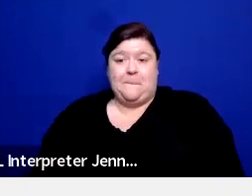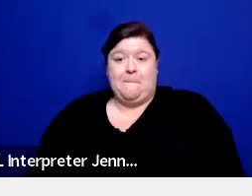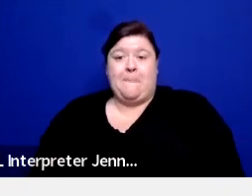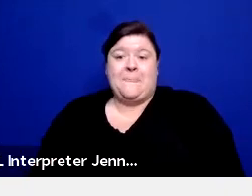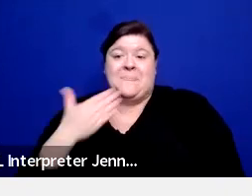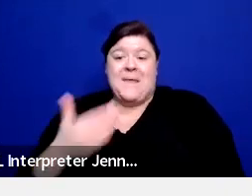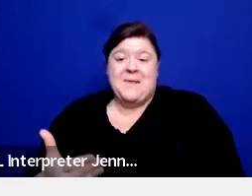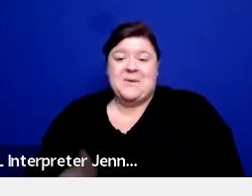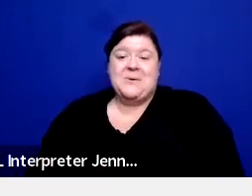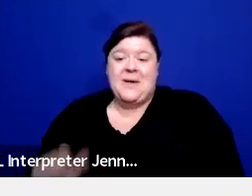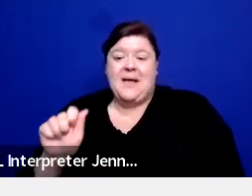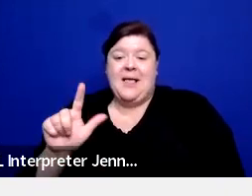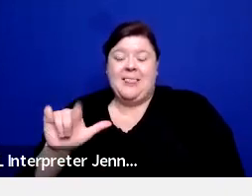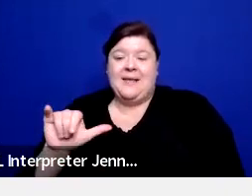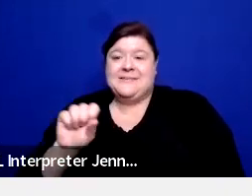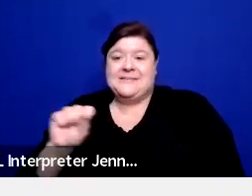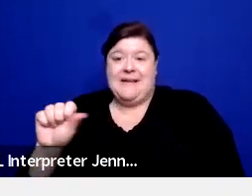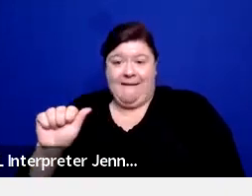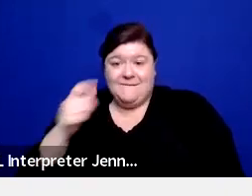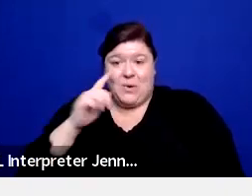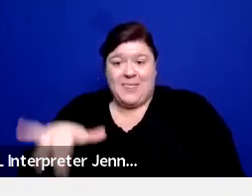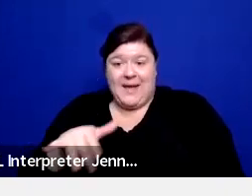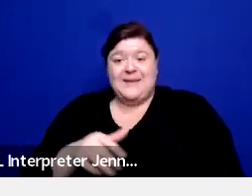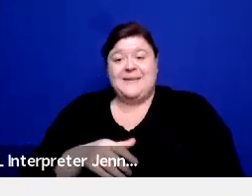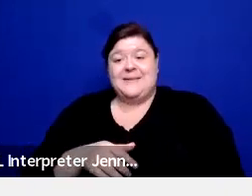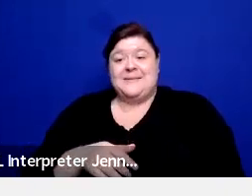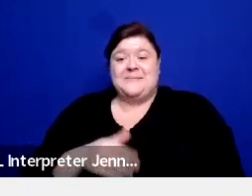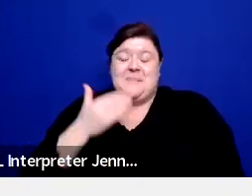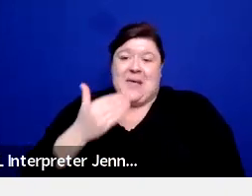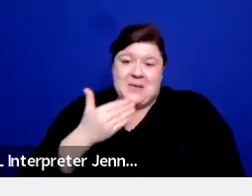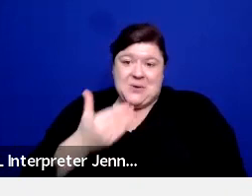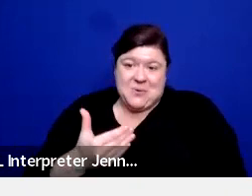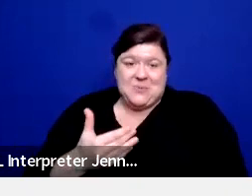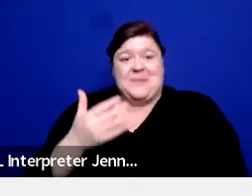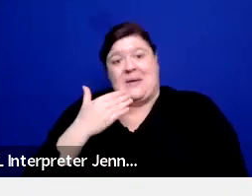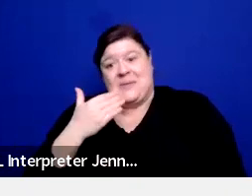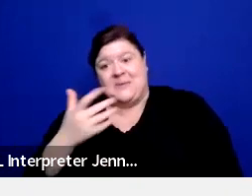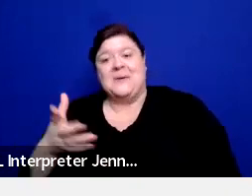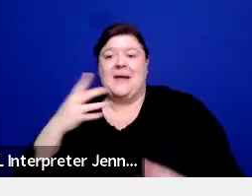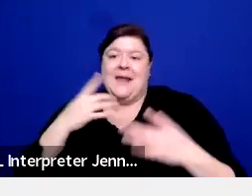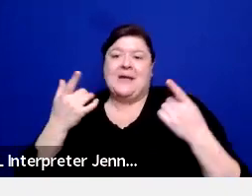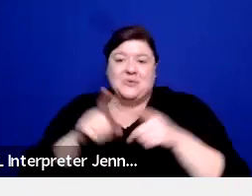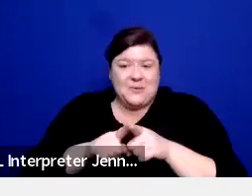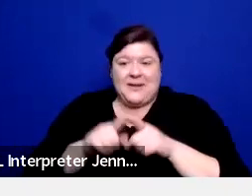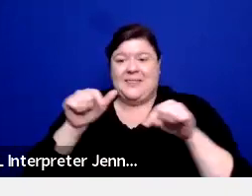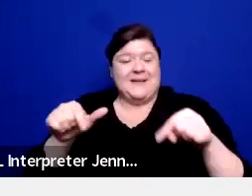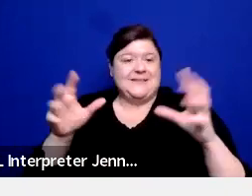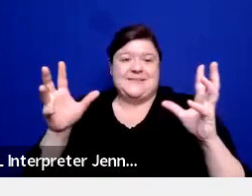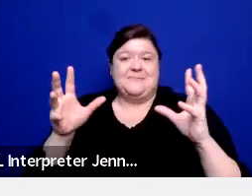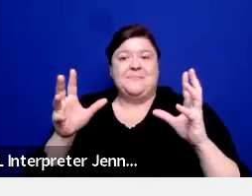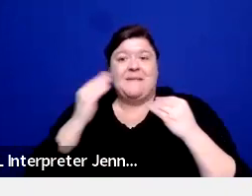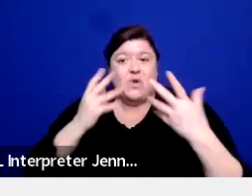Thank you, Alyssa, for that information. And I agree, we're excited to continue to do these information sessions.